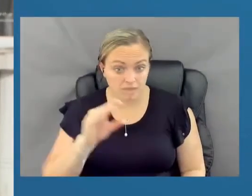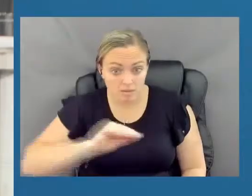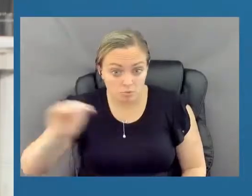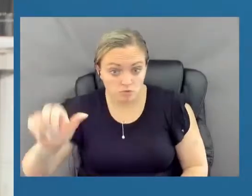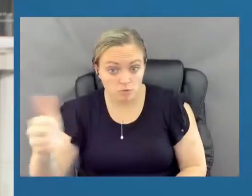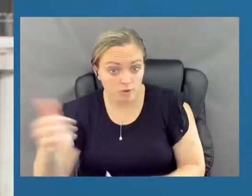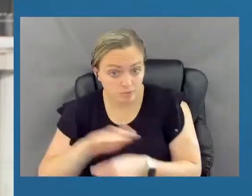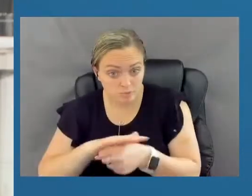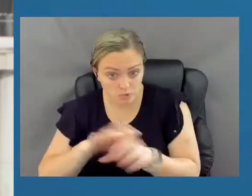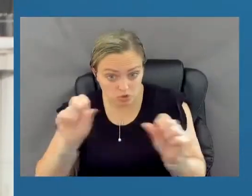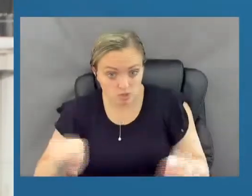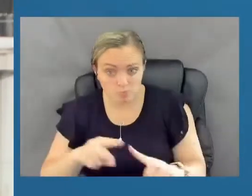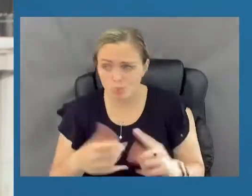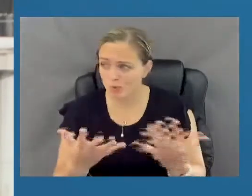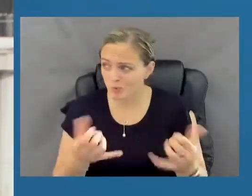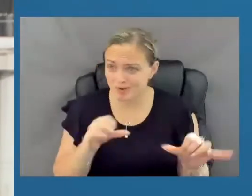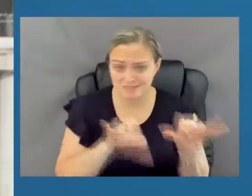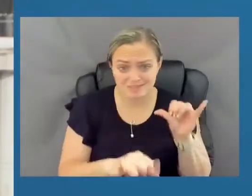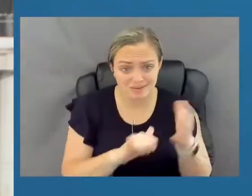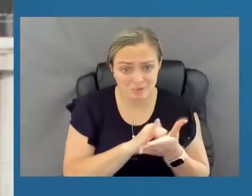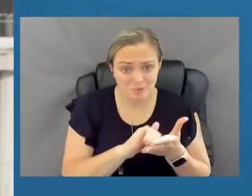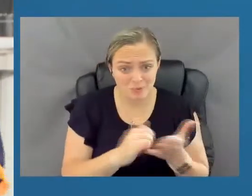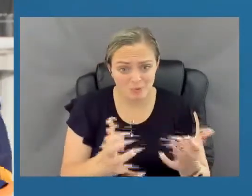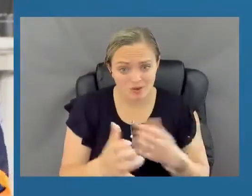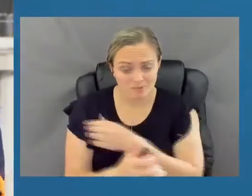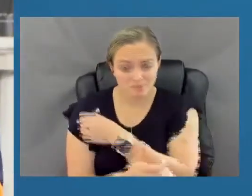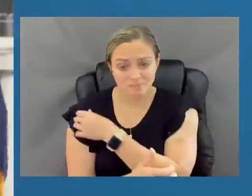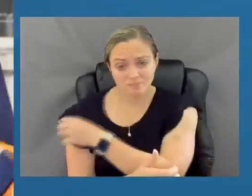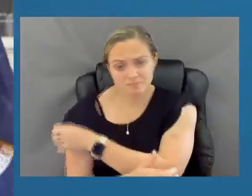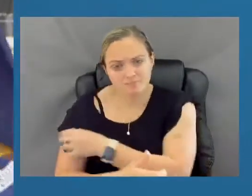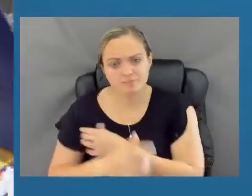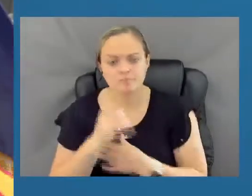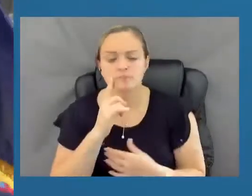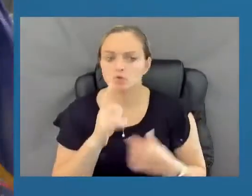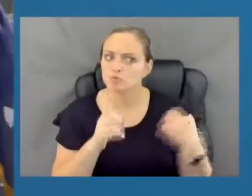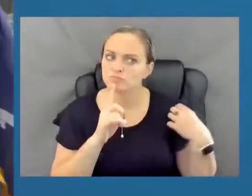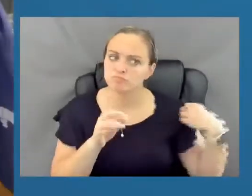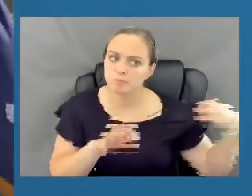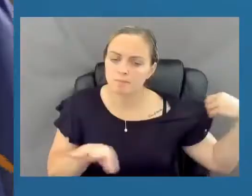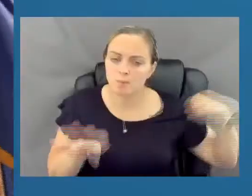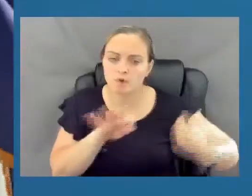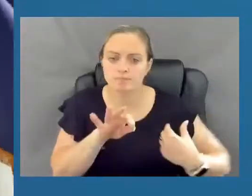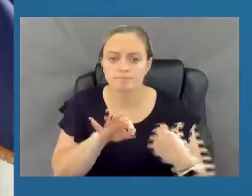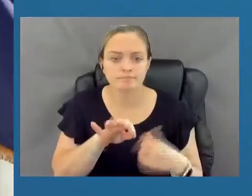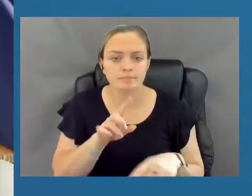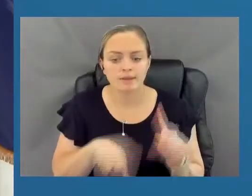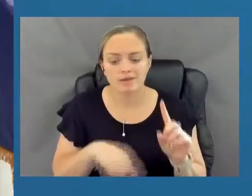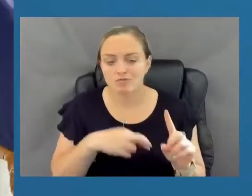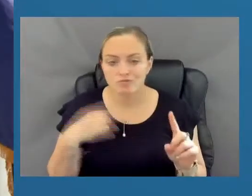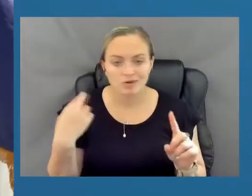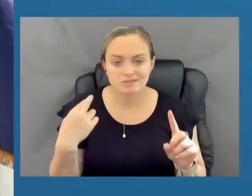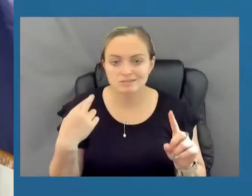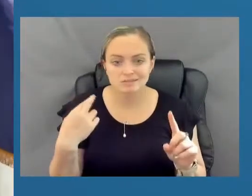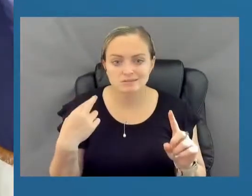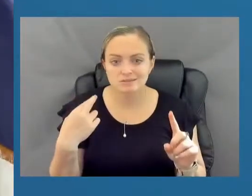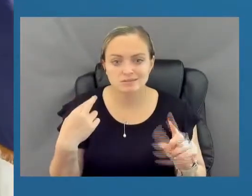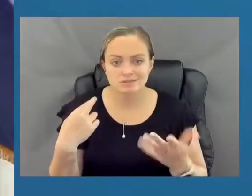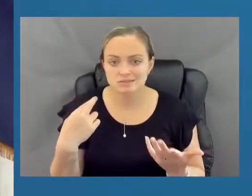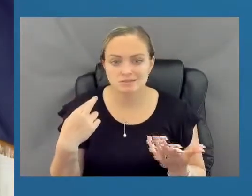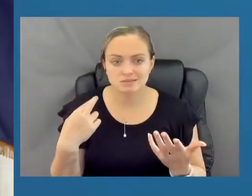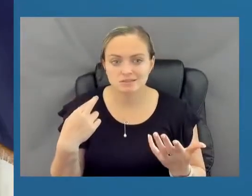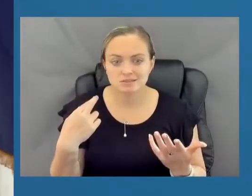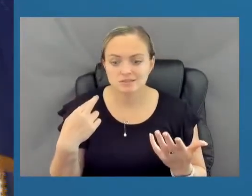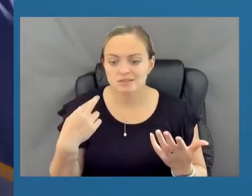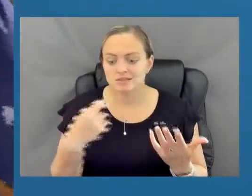we want them here. And that's why this announcement is also so important. We cannot risk jeopardizing the